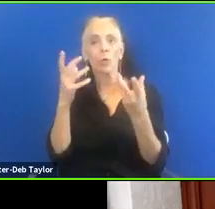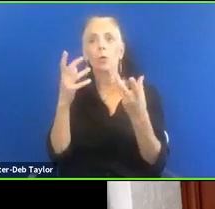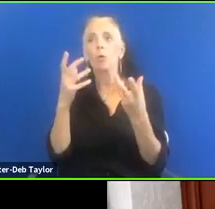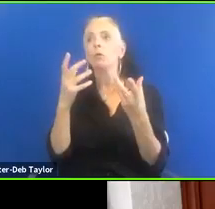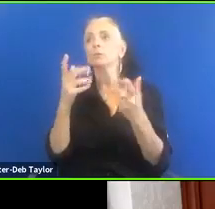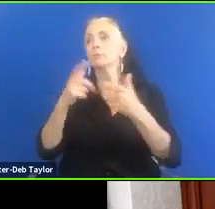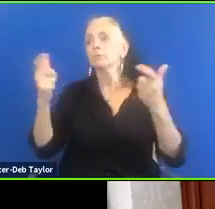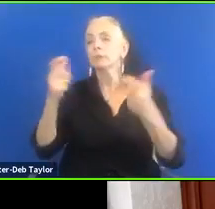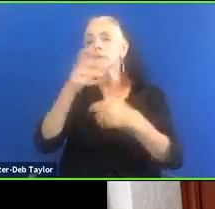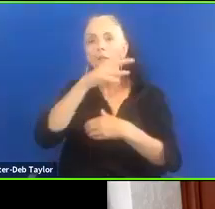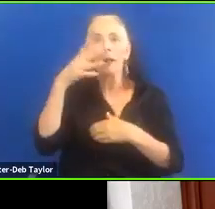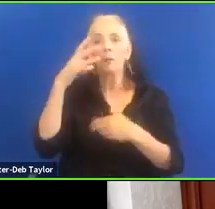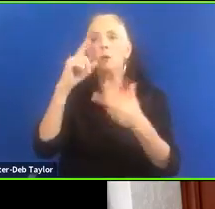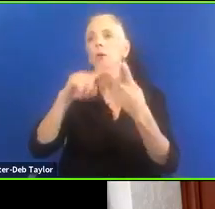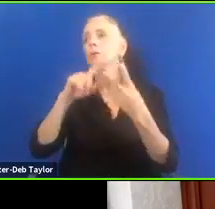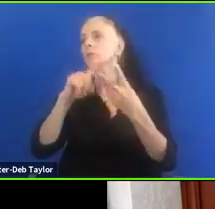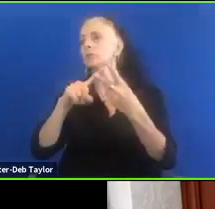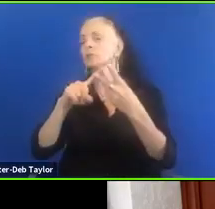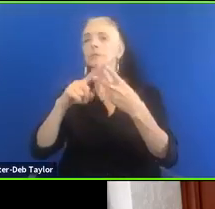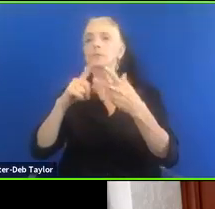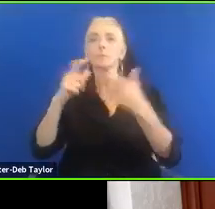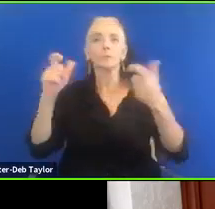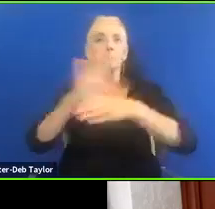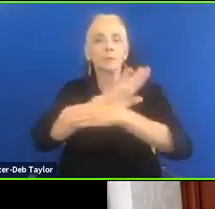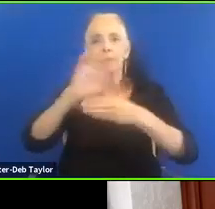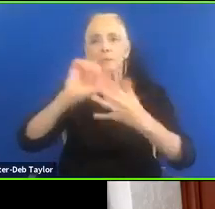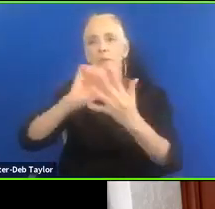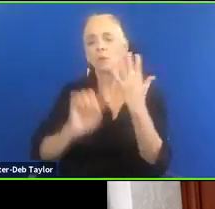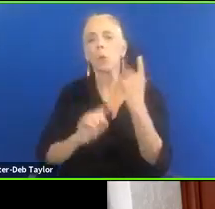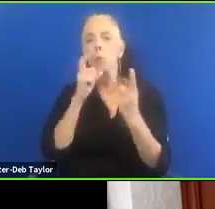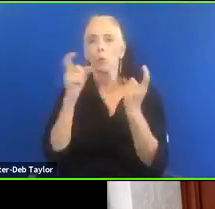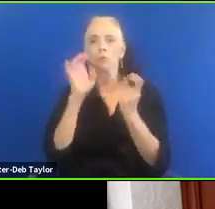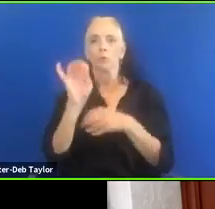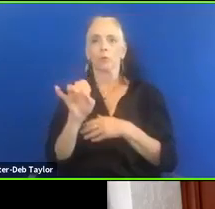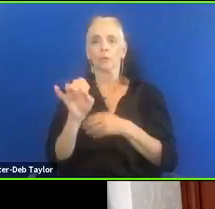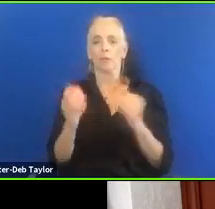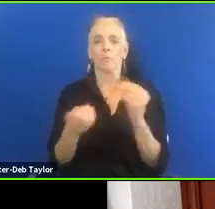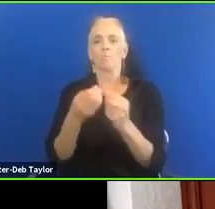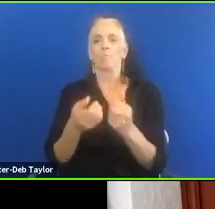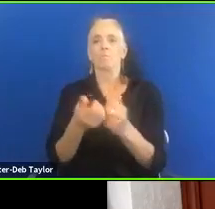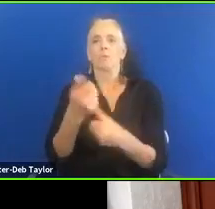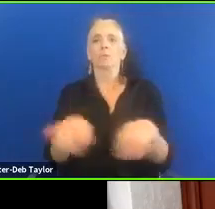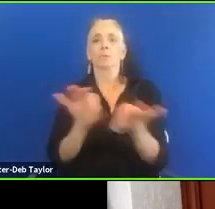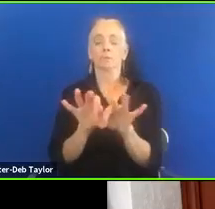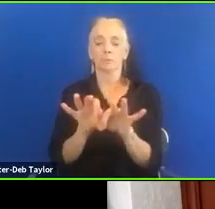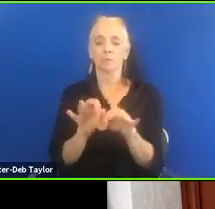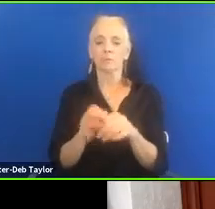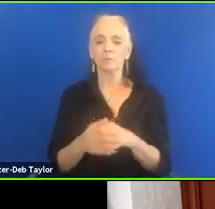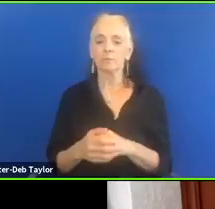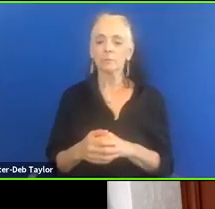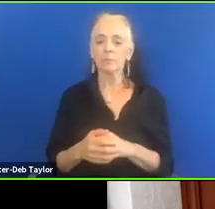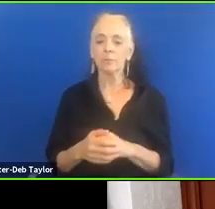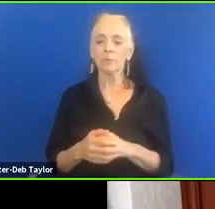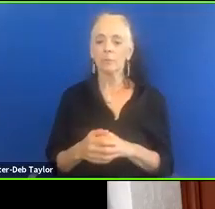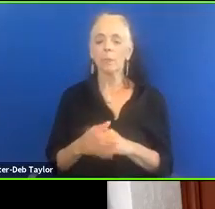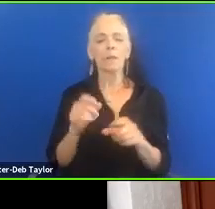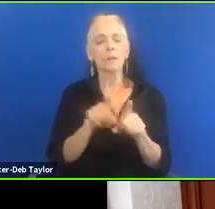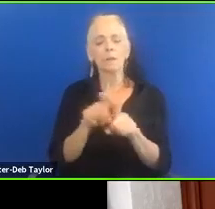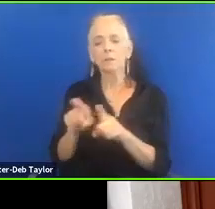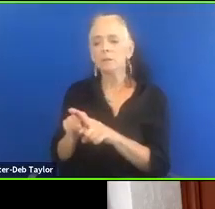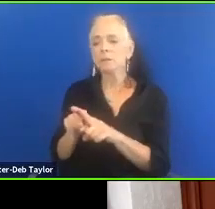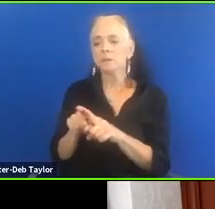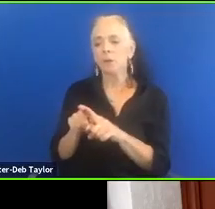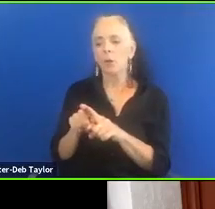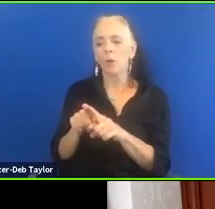agriculture, land grabbing? I mean, the other thing that's being so transparently revealed is the precarity of